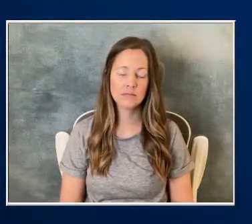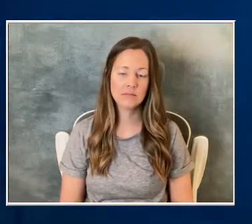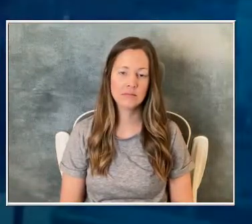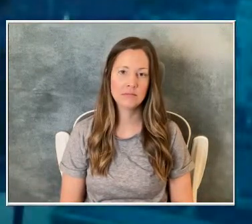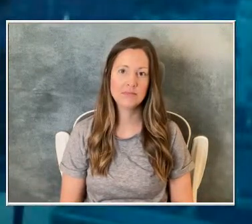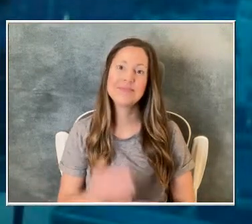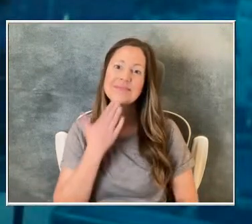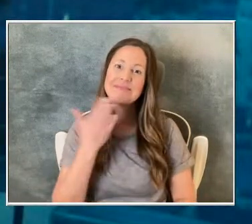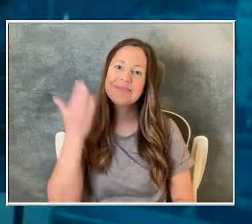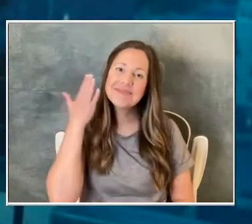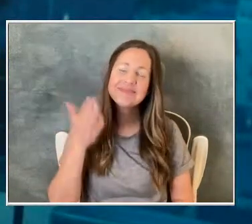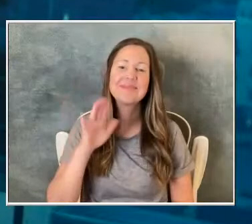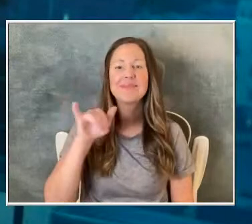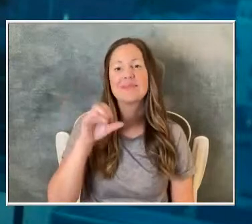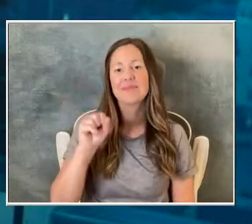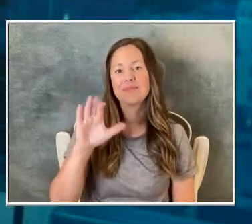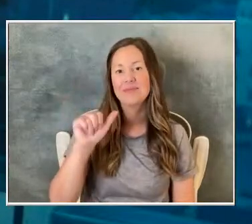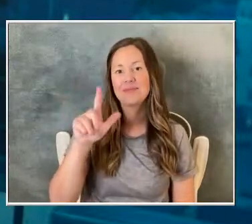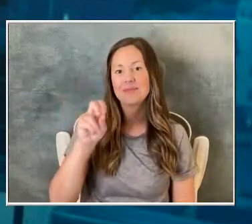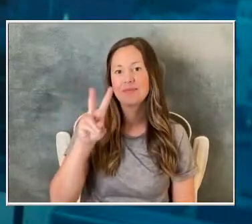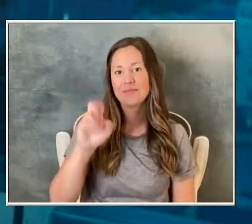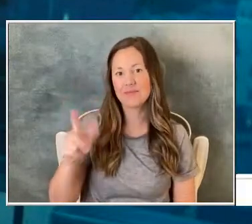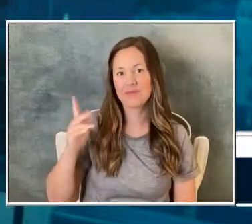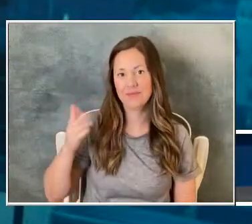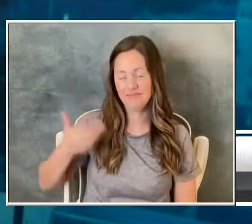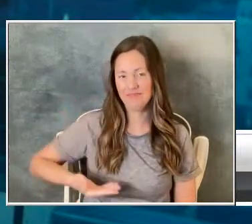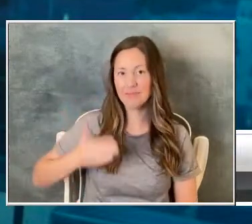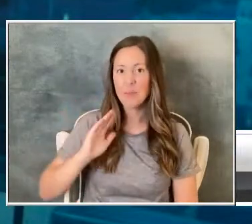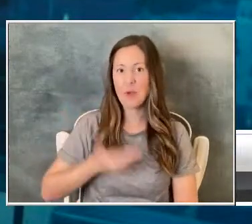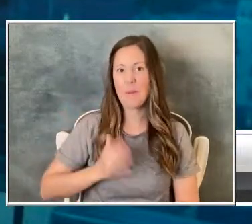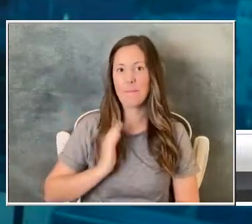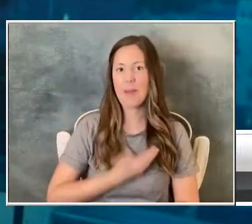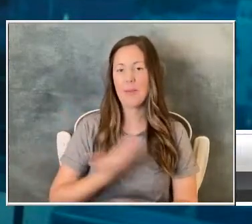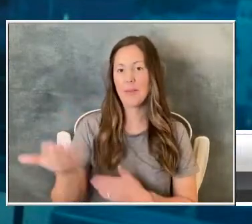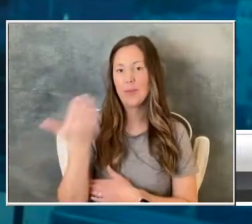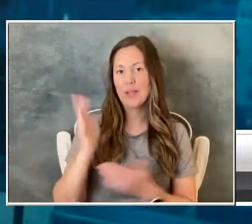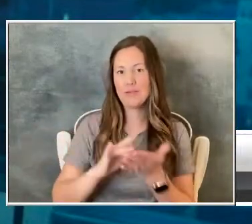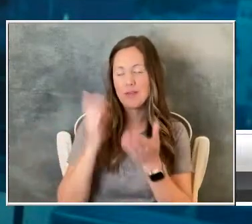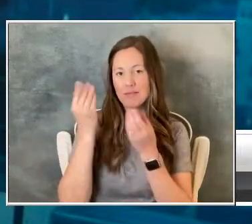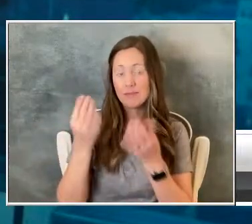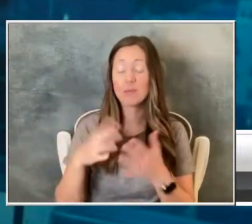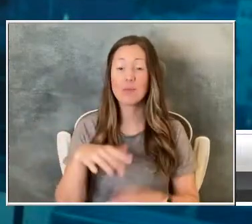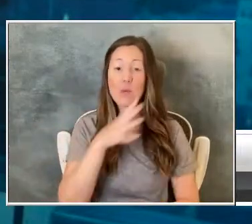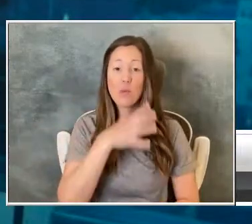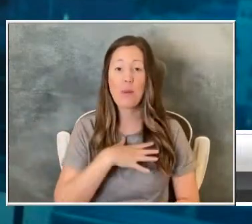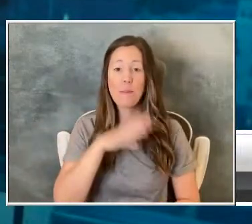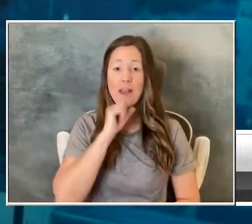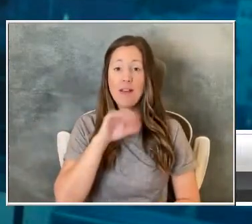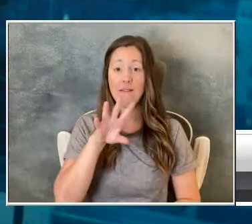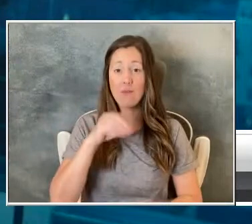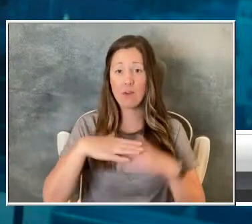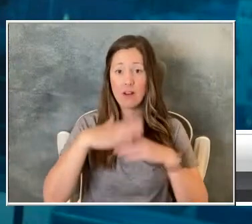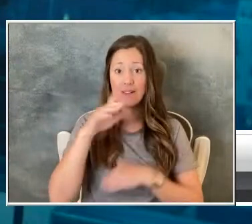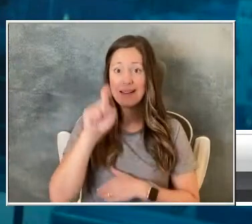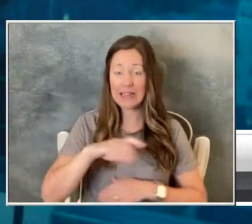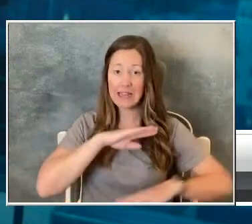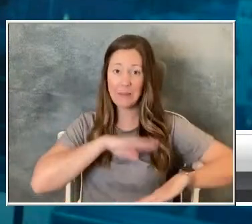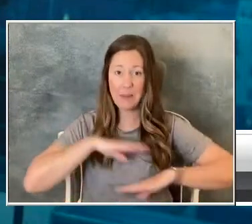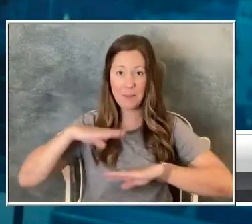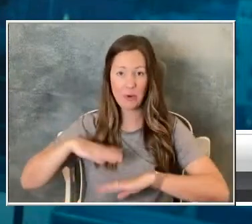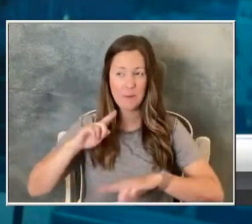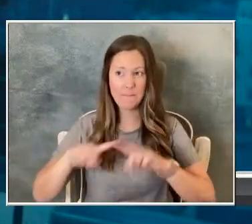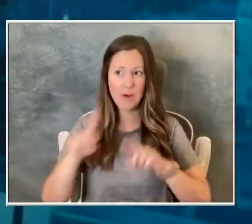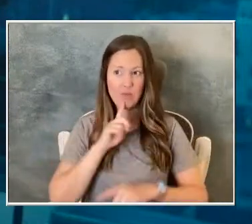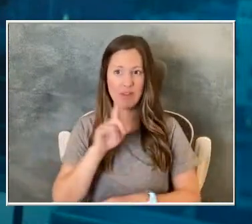Good morning. I'm Jessica Lovell. Welcome to the Morning Medical Update. Women 40 and older need a mammogram, but the mammogram doesn't need to be